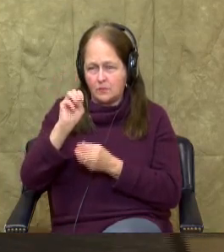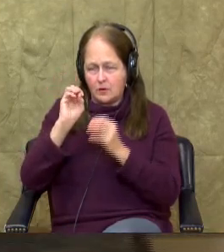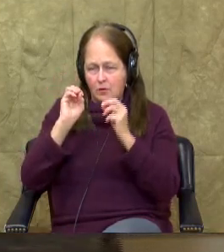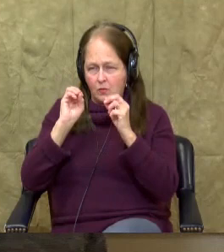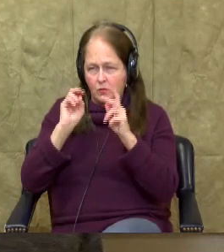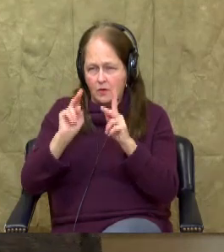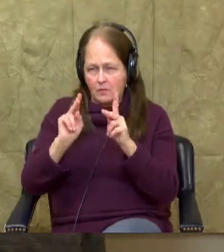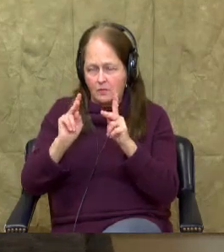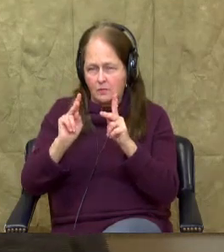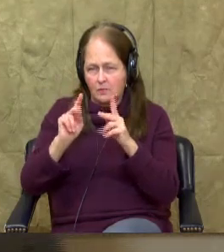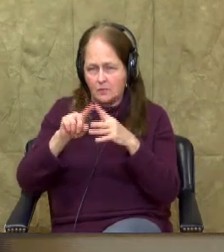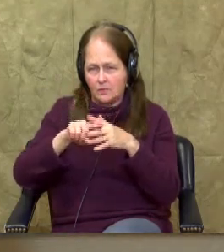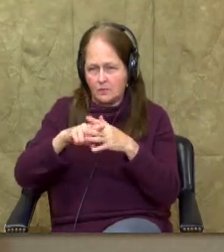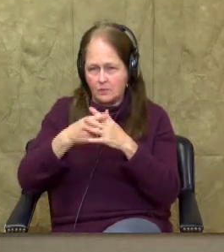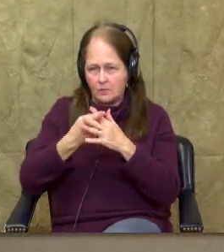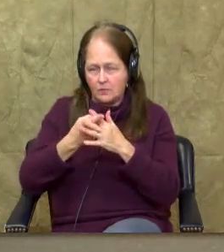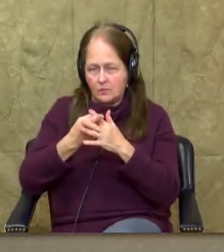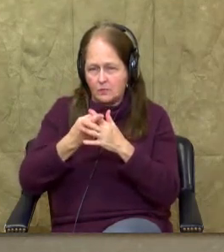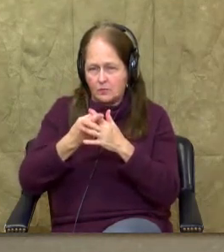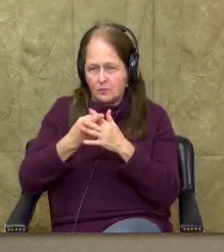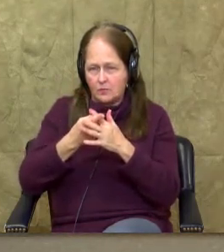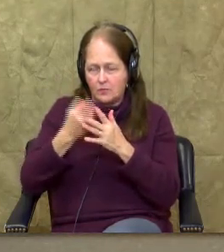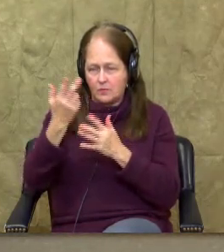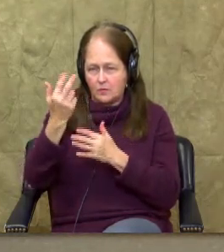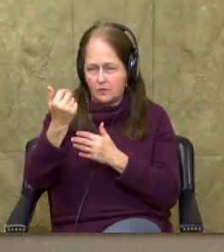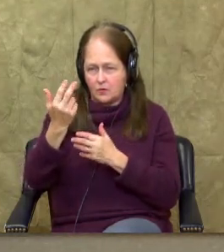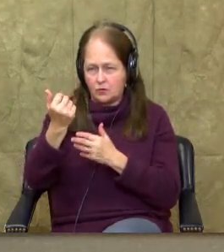Okay, so I'm going to start off with